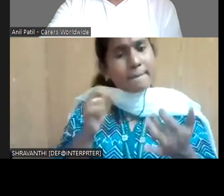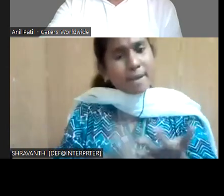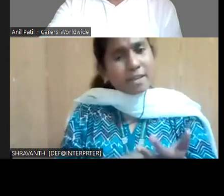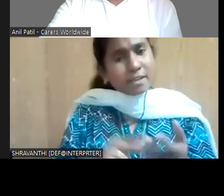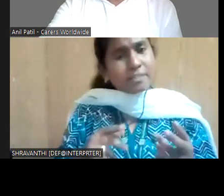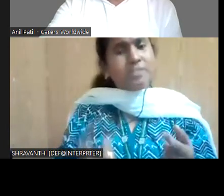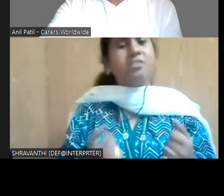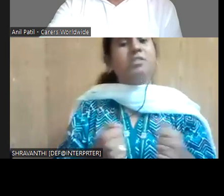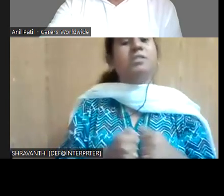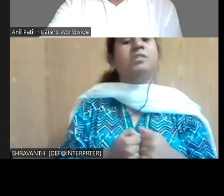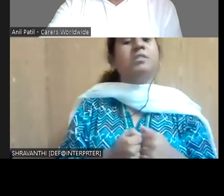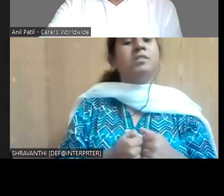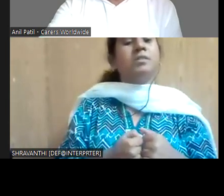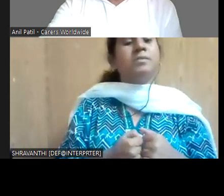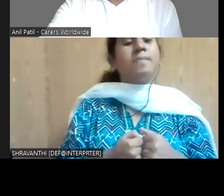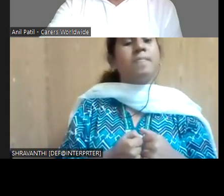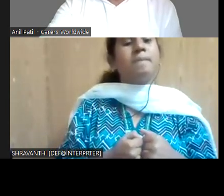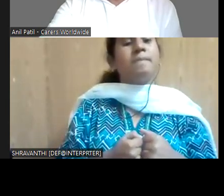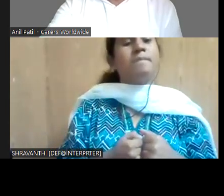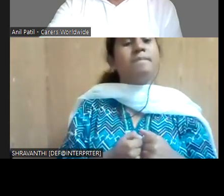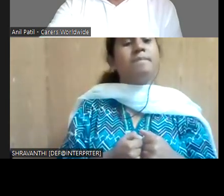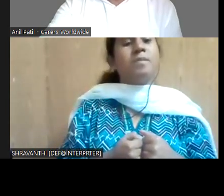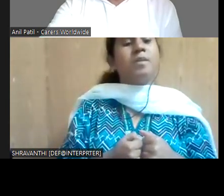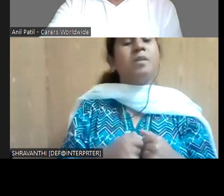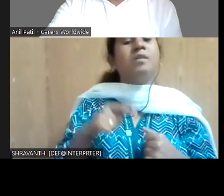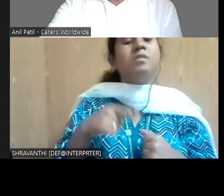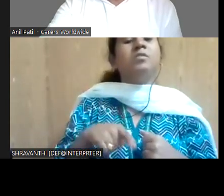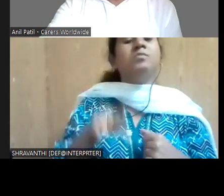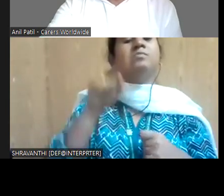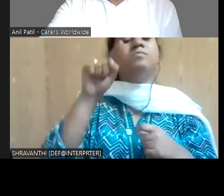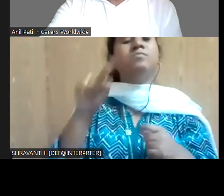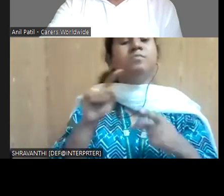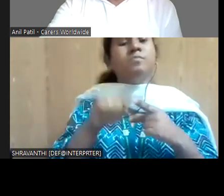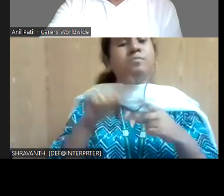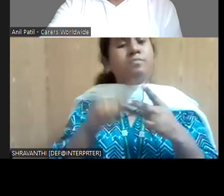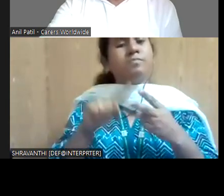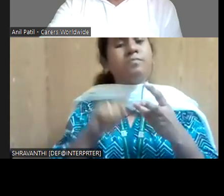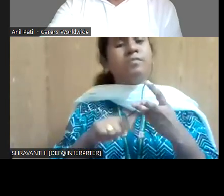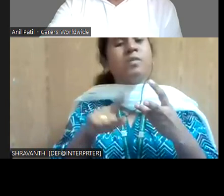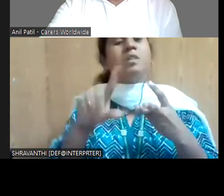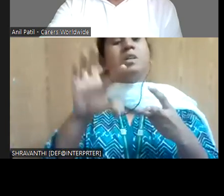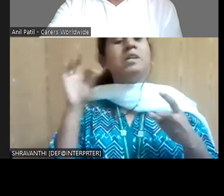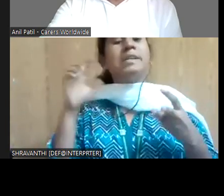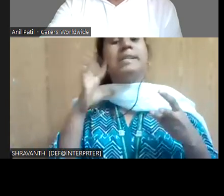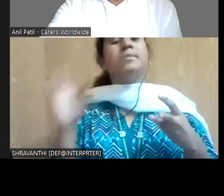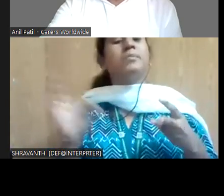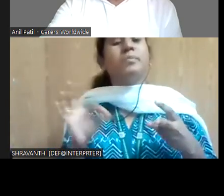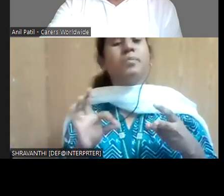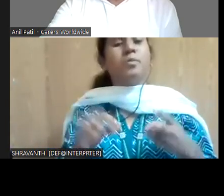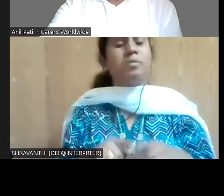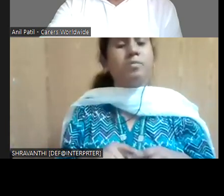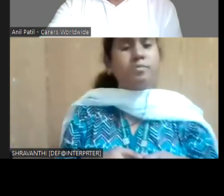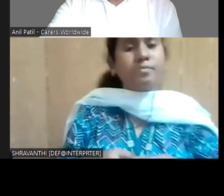support system or peer community ki baat hui thi, to aapke hisab se teen sabse mahatvapurna support kya rahenge? Ma'am,